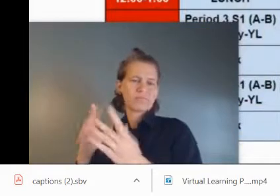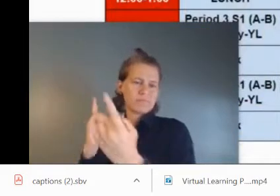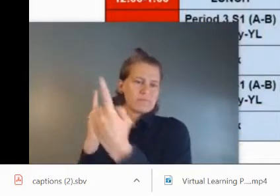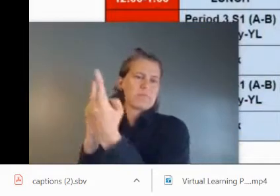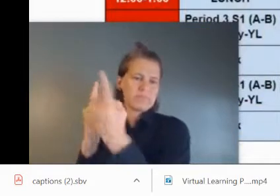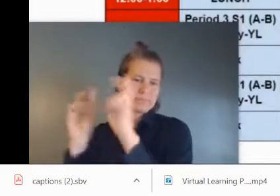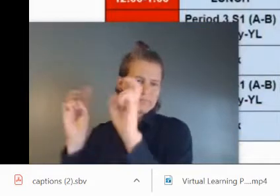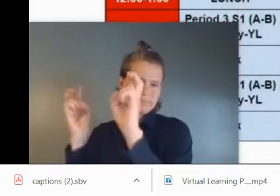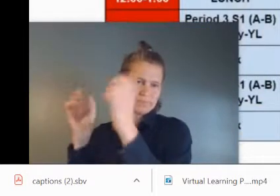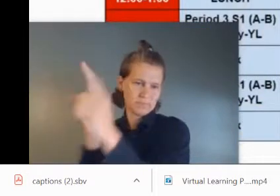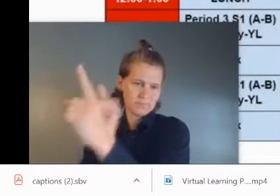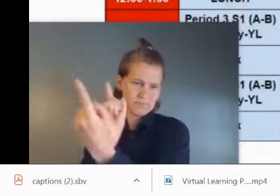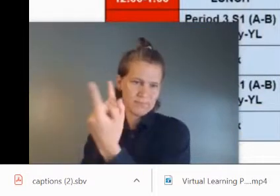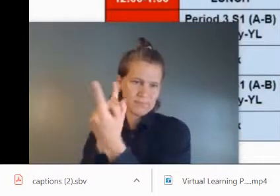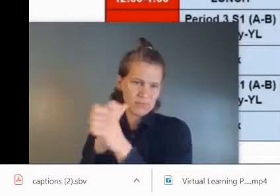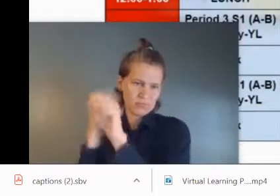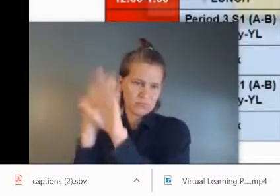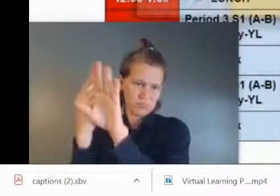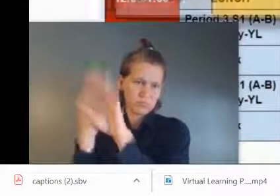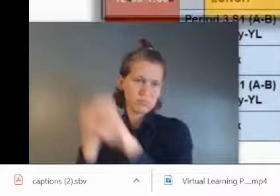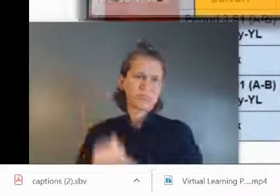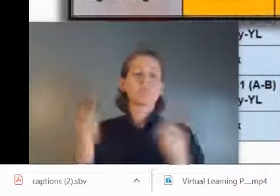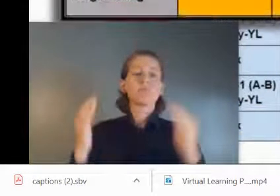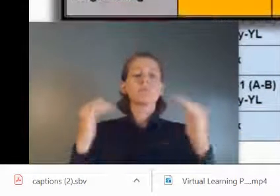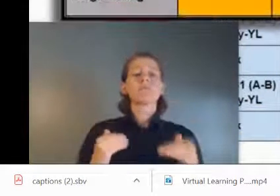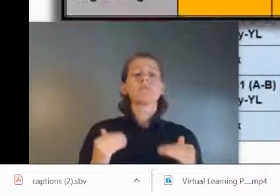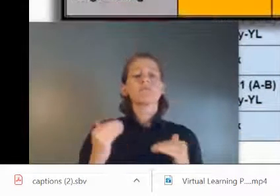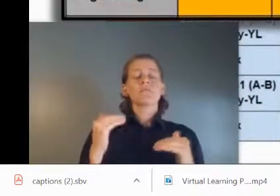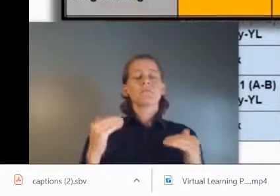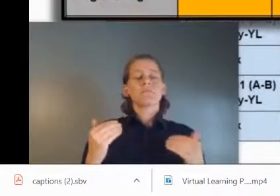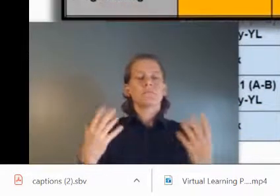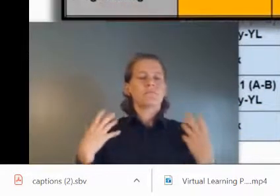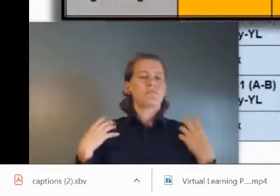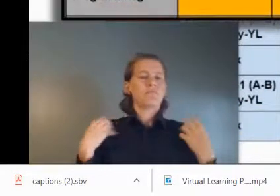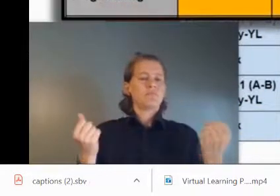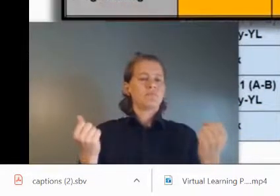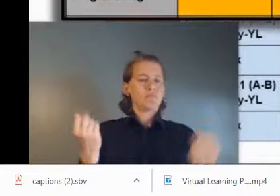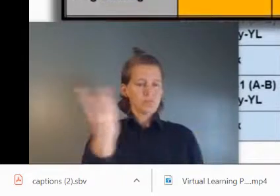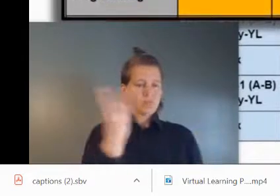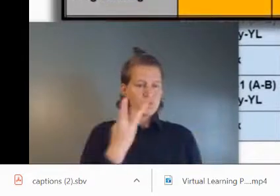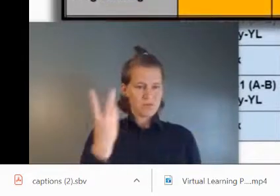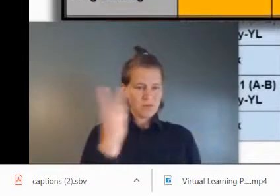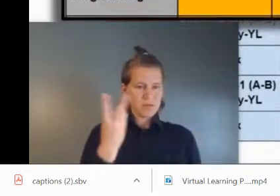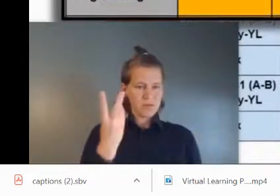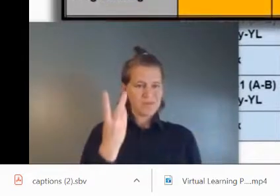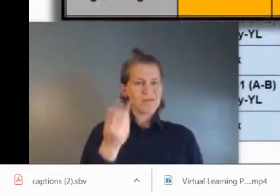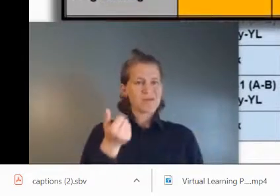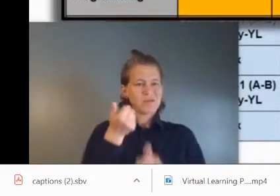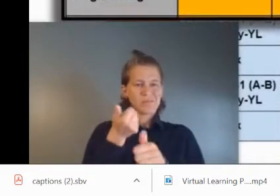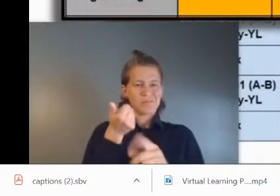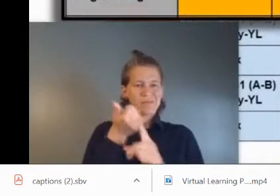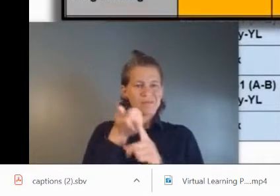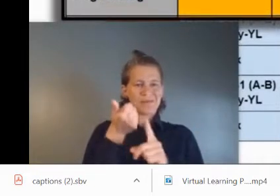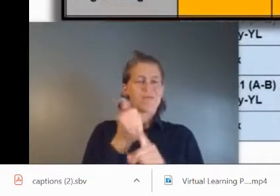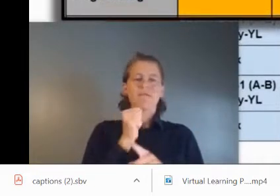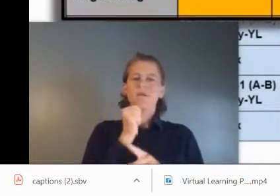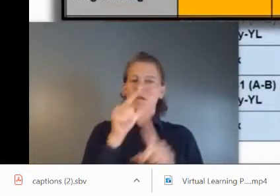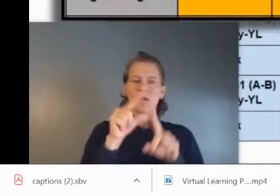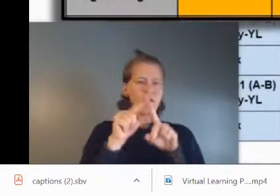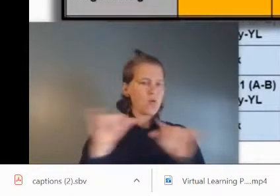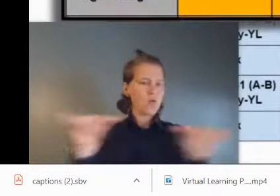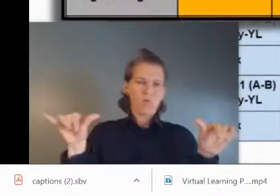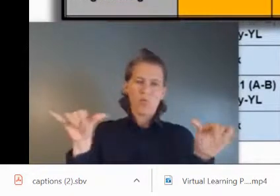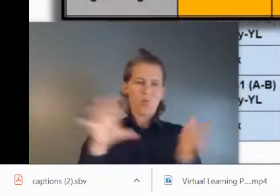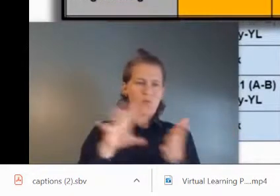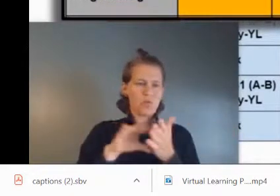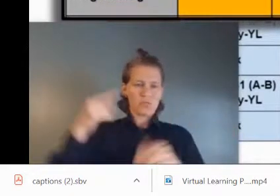Next, let's look at Wellness Wednesday. Wellness Wednesday is an asynchronous learning day. This means that it is independent work